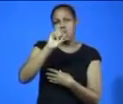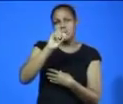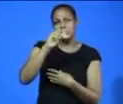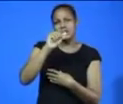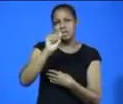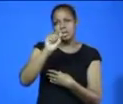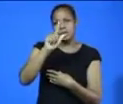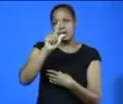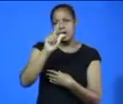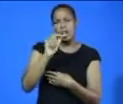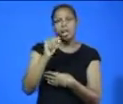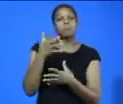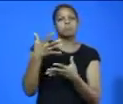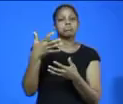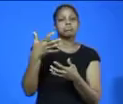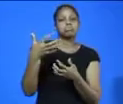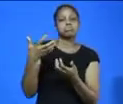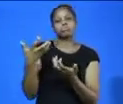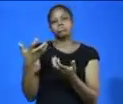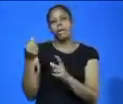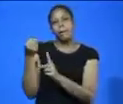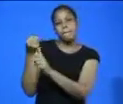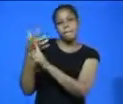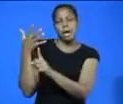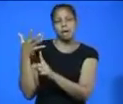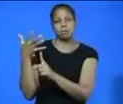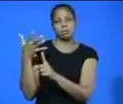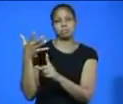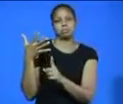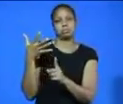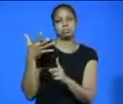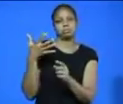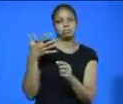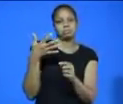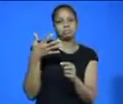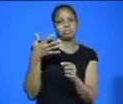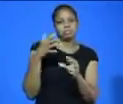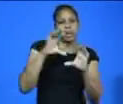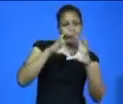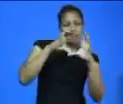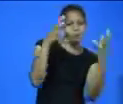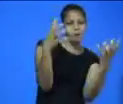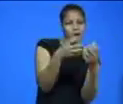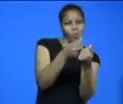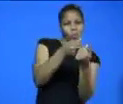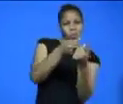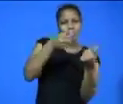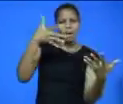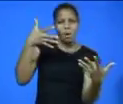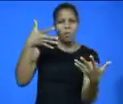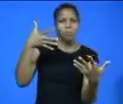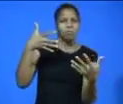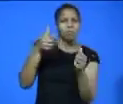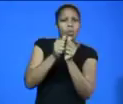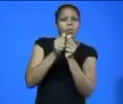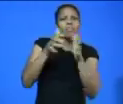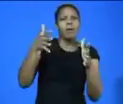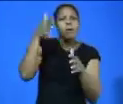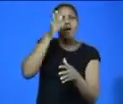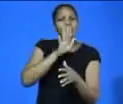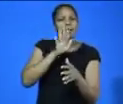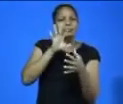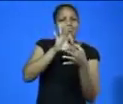Sociologically, humanity without God is nothing.